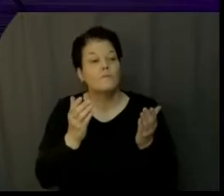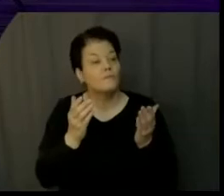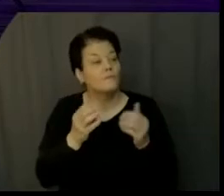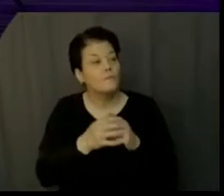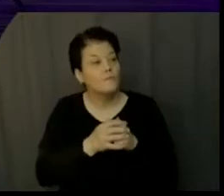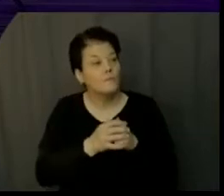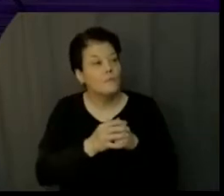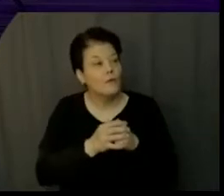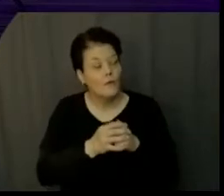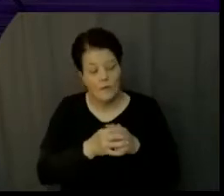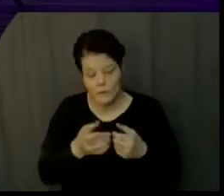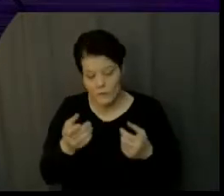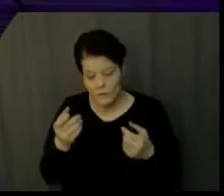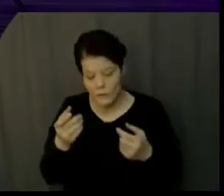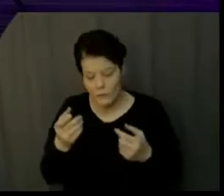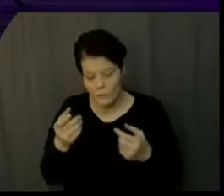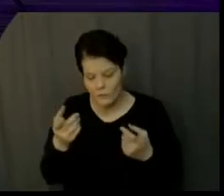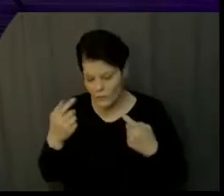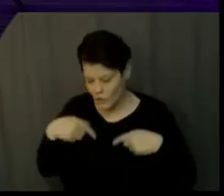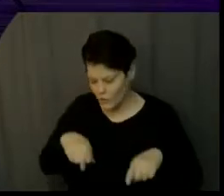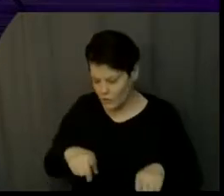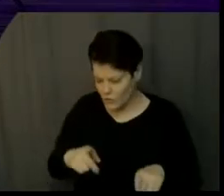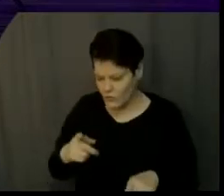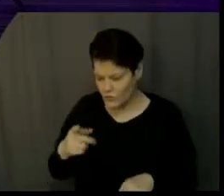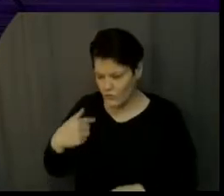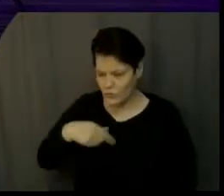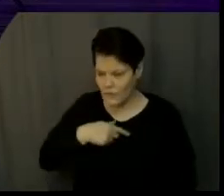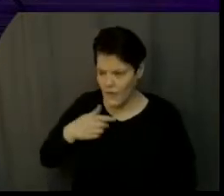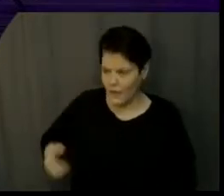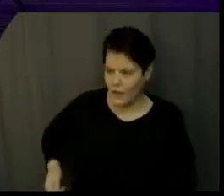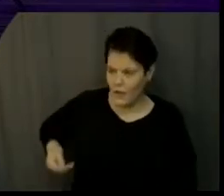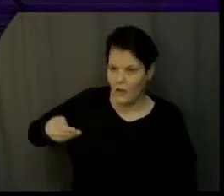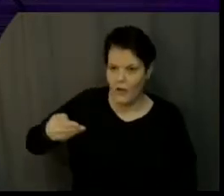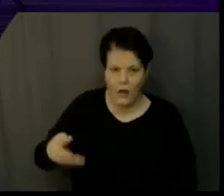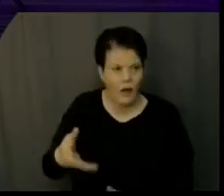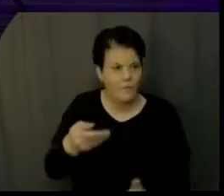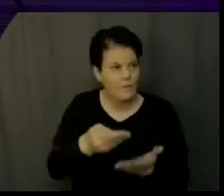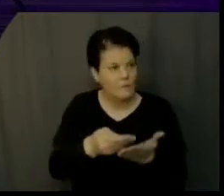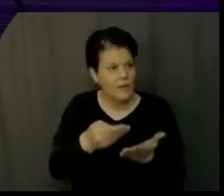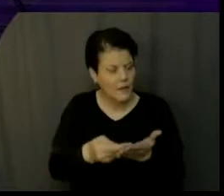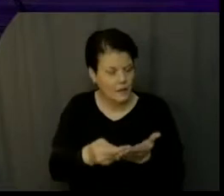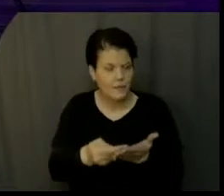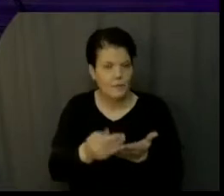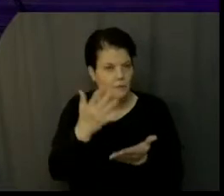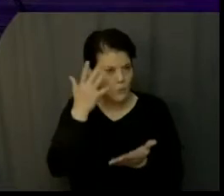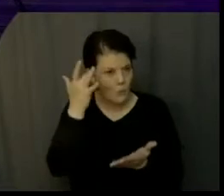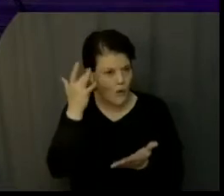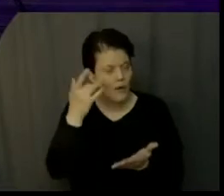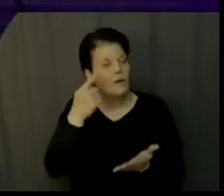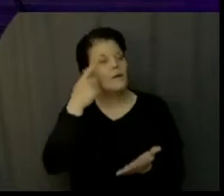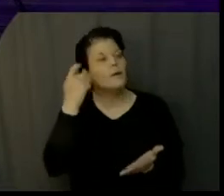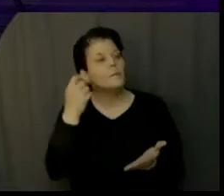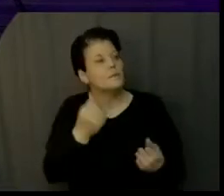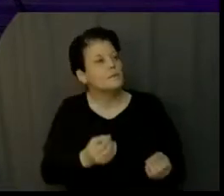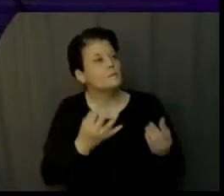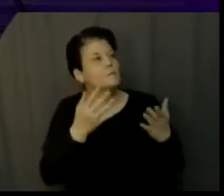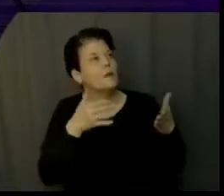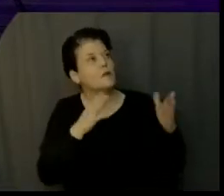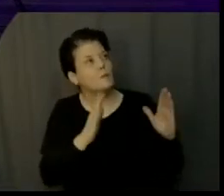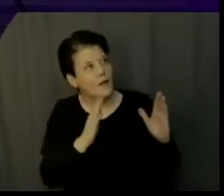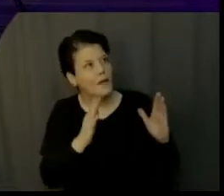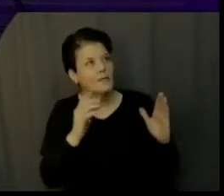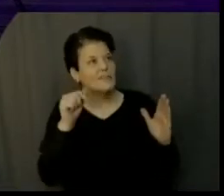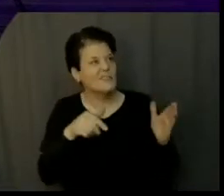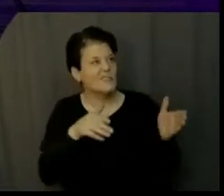When we give money, it's not because the church is raising an offering or raising funds. Really, I think in many ways, the offering is a way